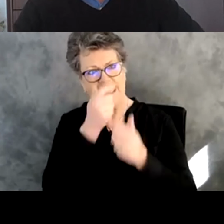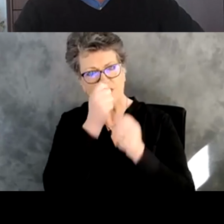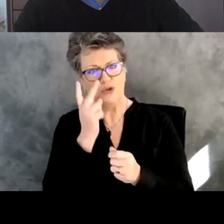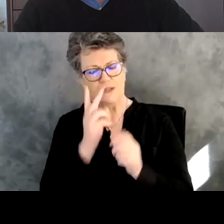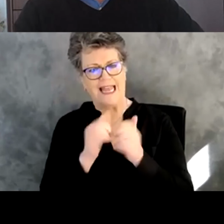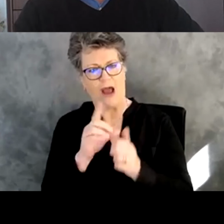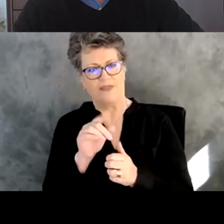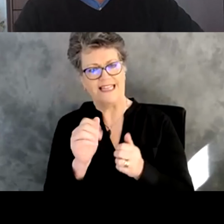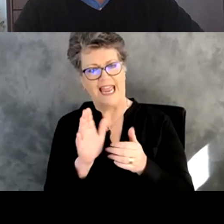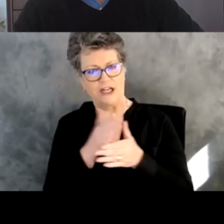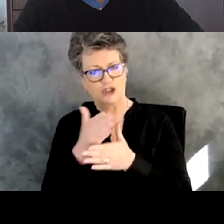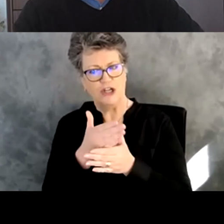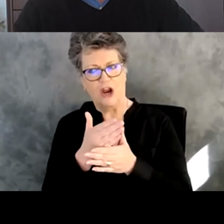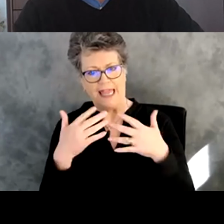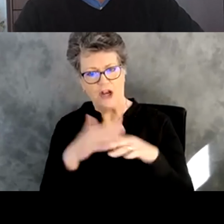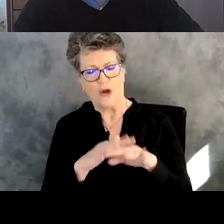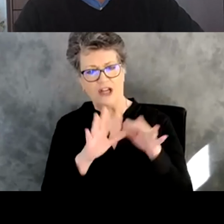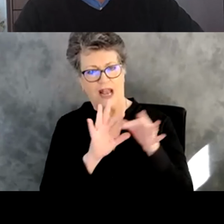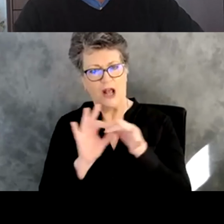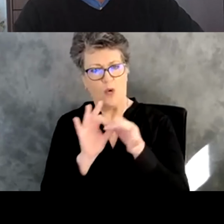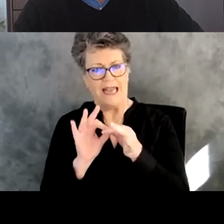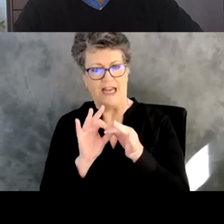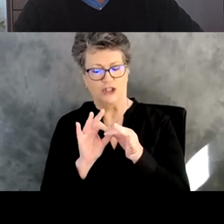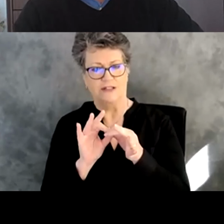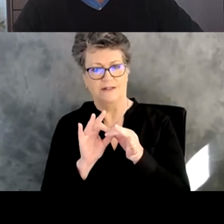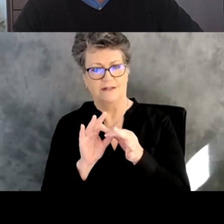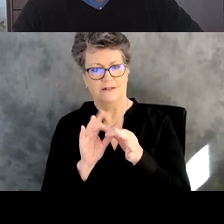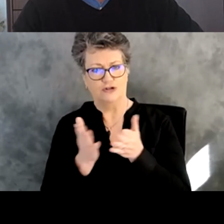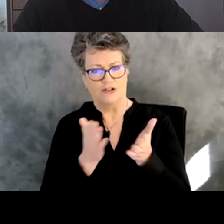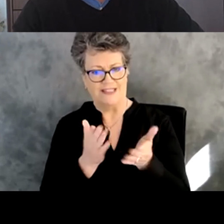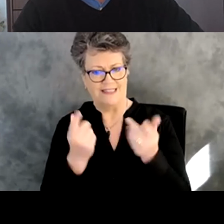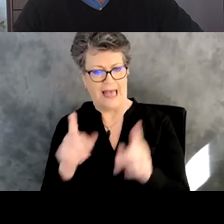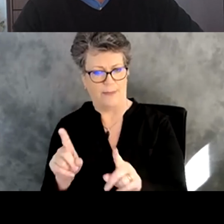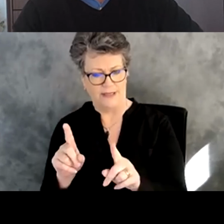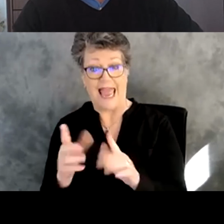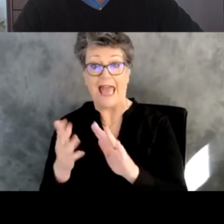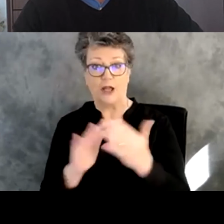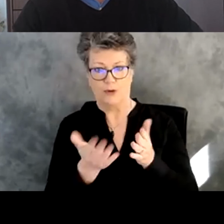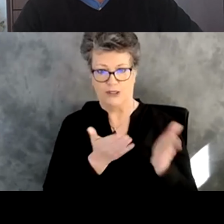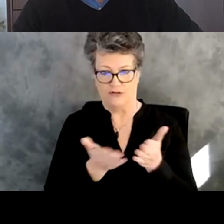data sharing, integration, and coordination of enhanced care management services and community services,